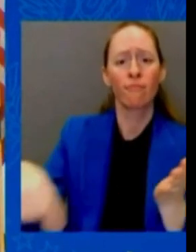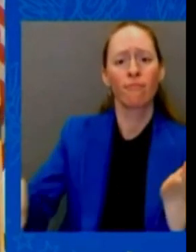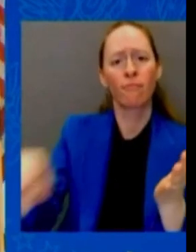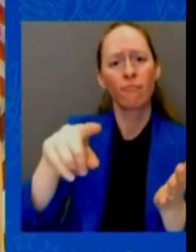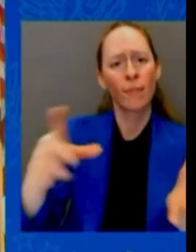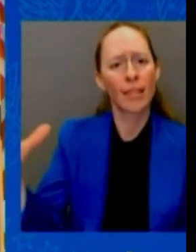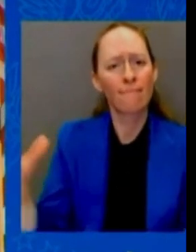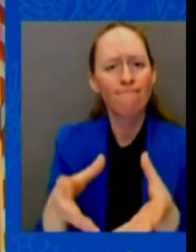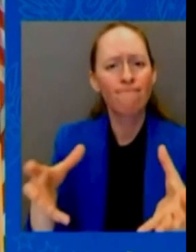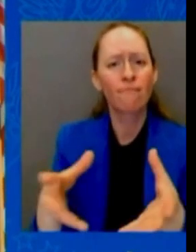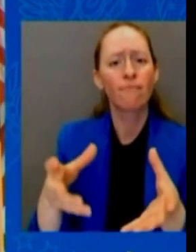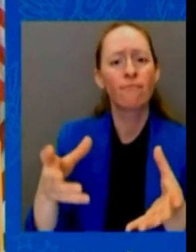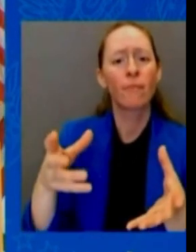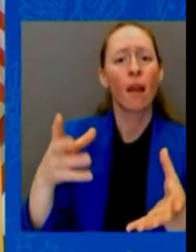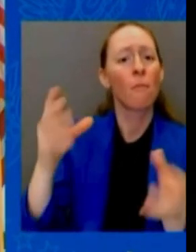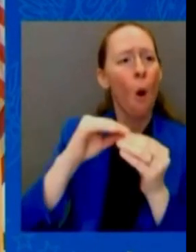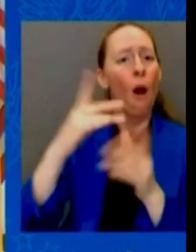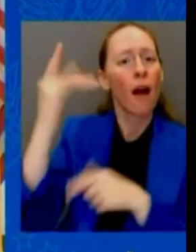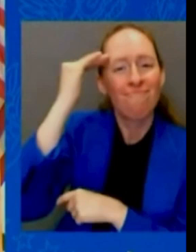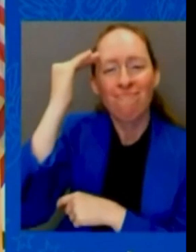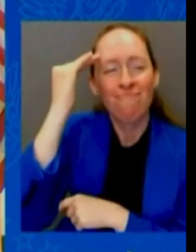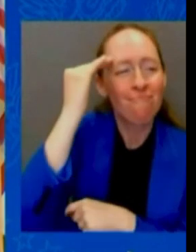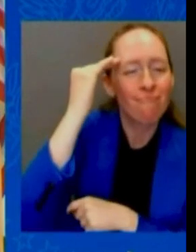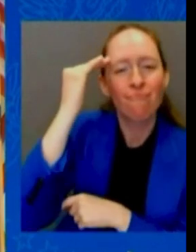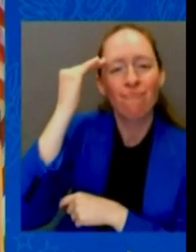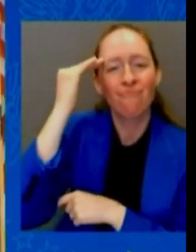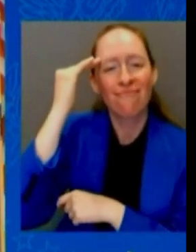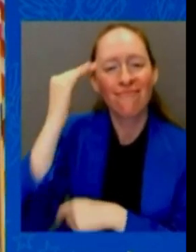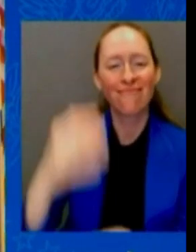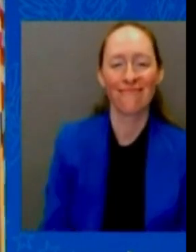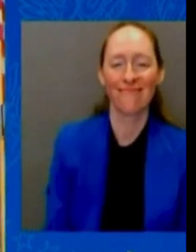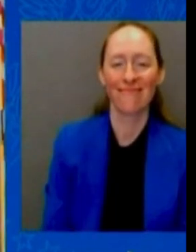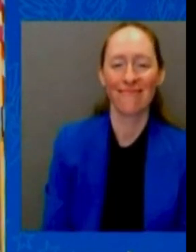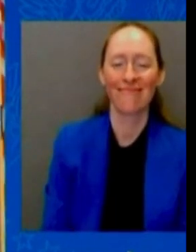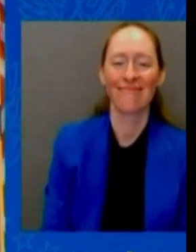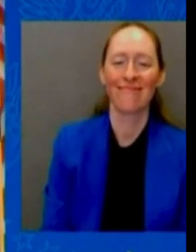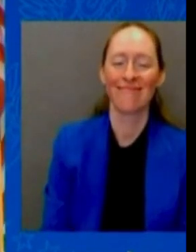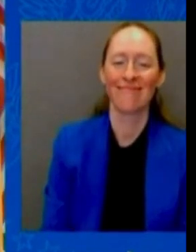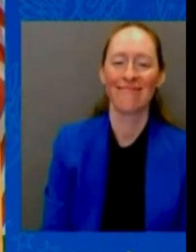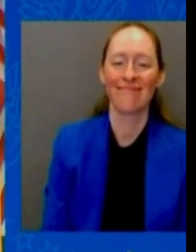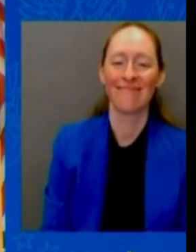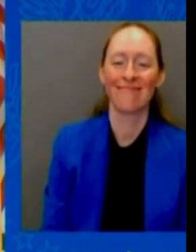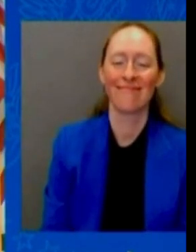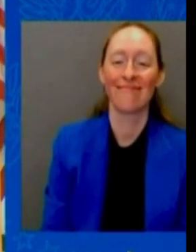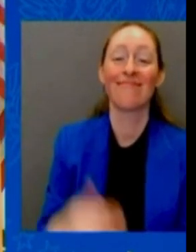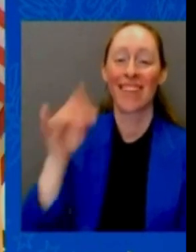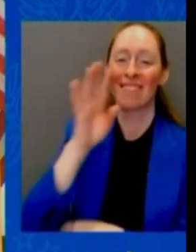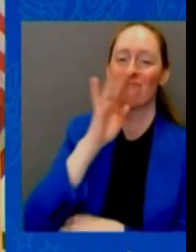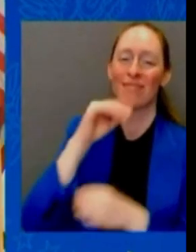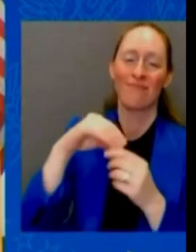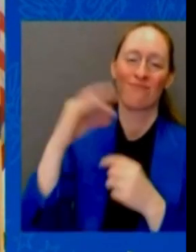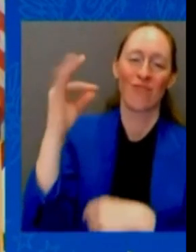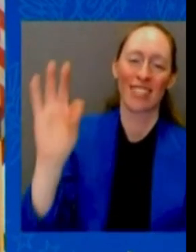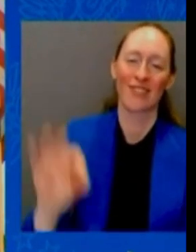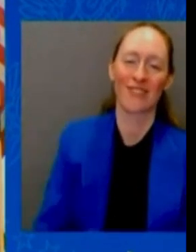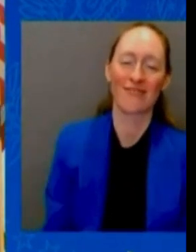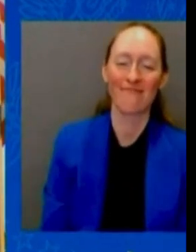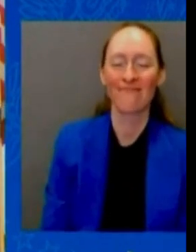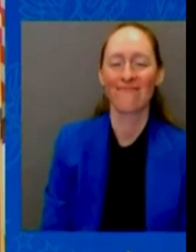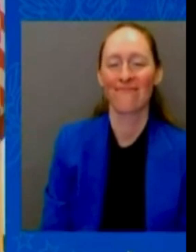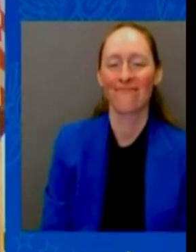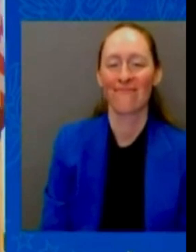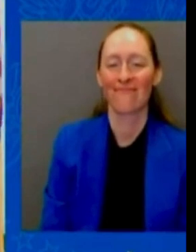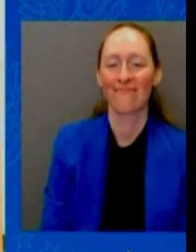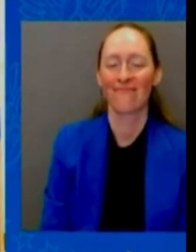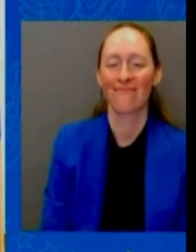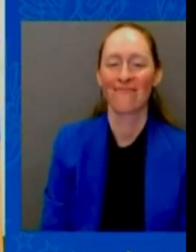sont bousculées par les mêmes doutes sur notre capacité à être suffisamment fort et efficace face aux urgences